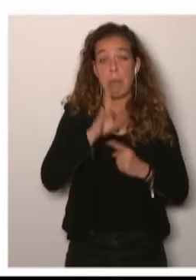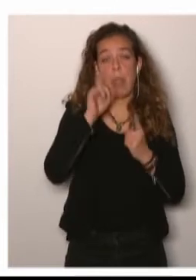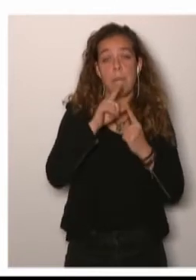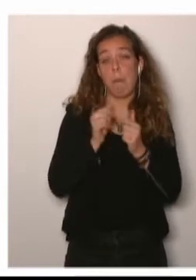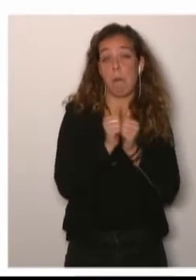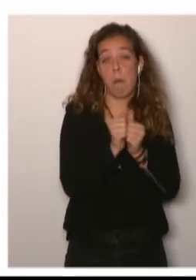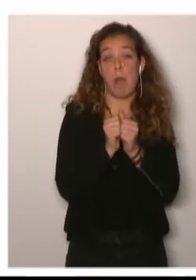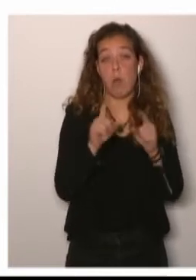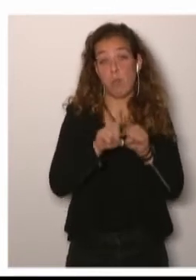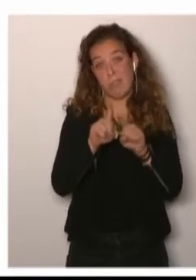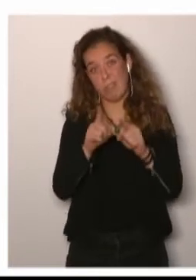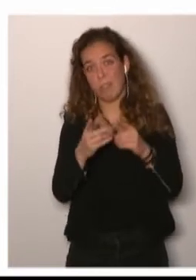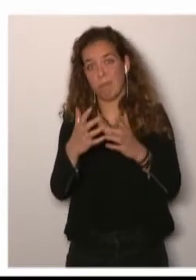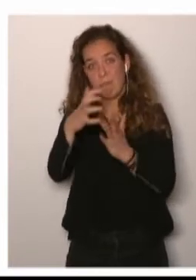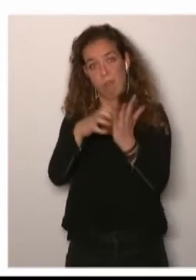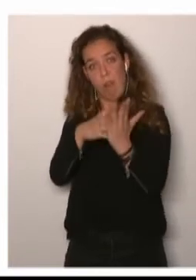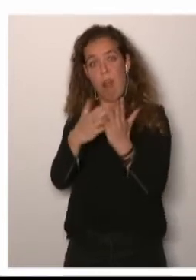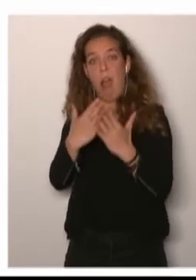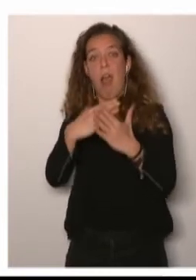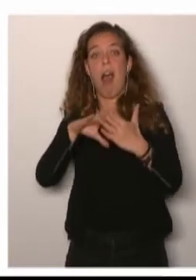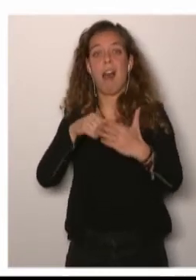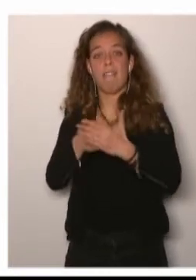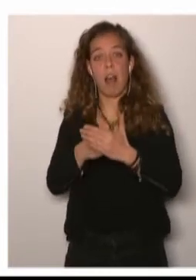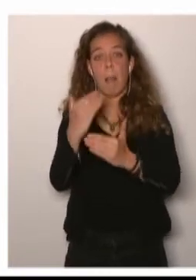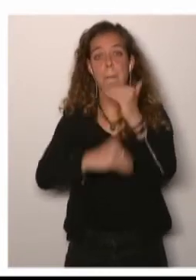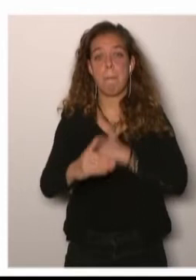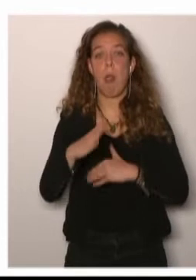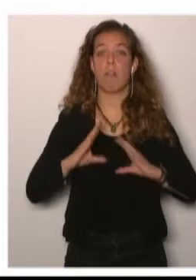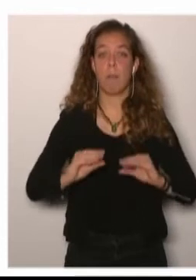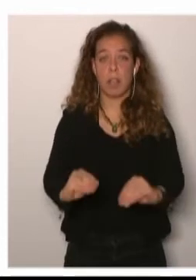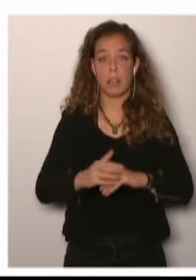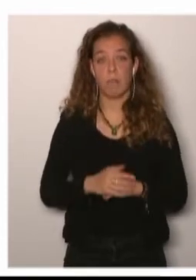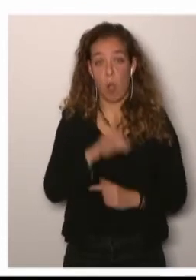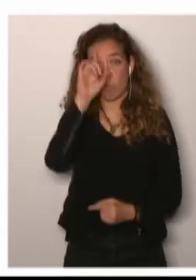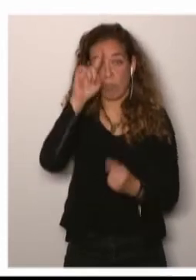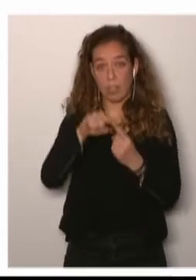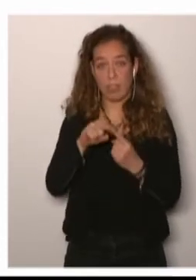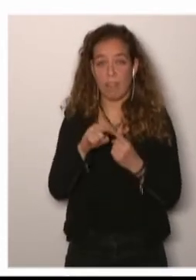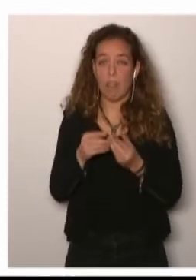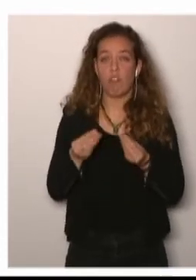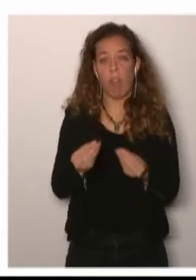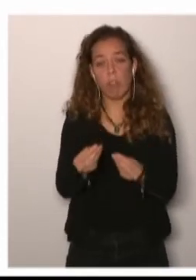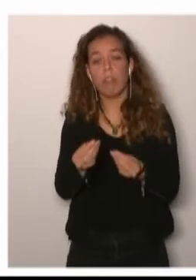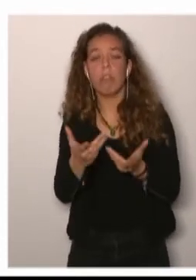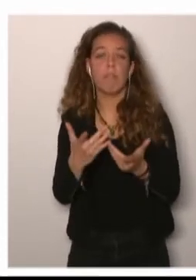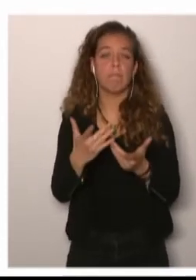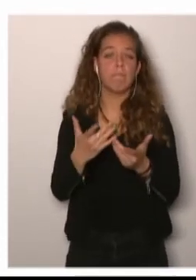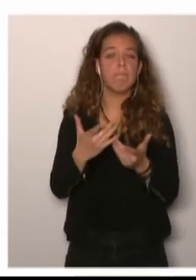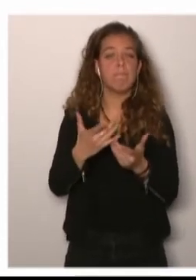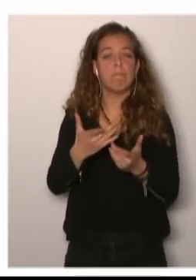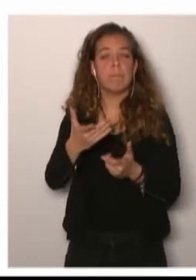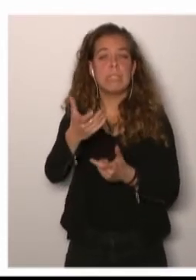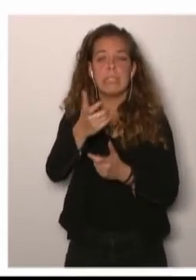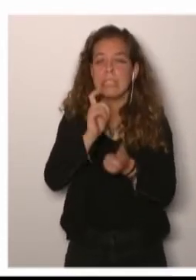with the intent to facilitate early focused discussions of proposed developments of novel agents at our